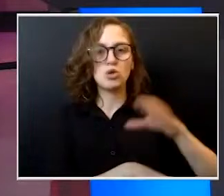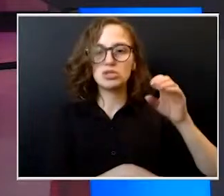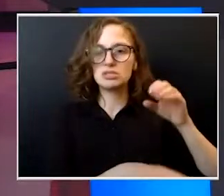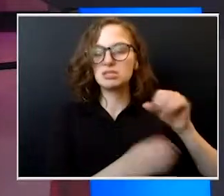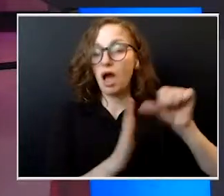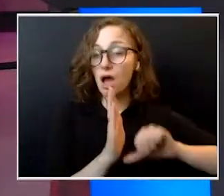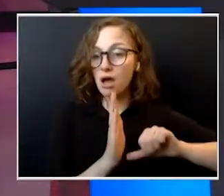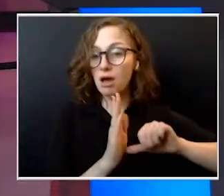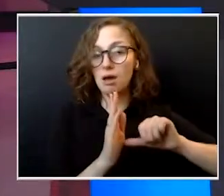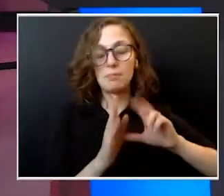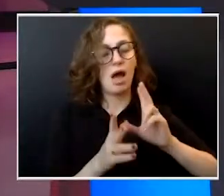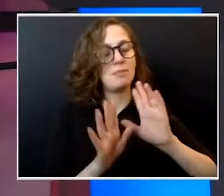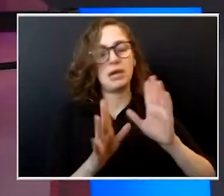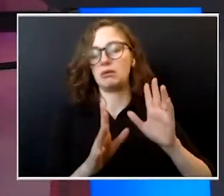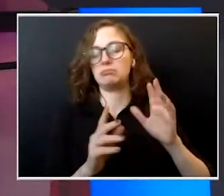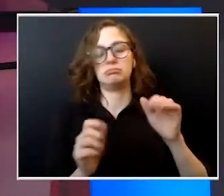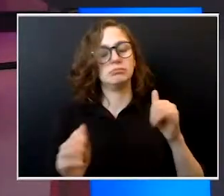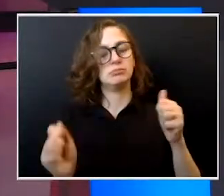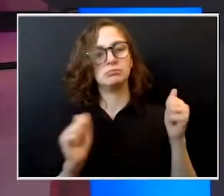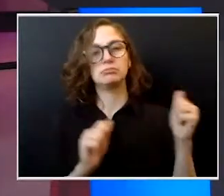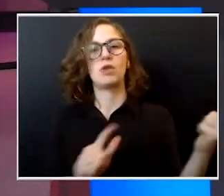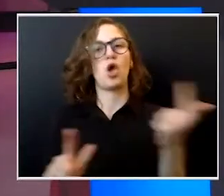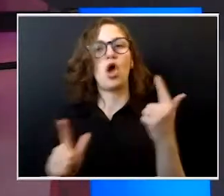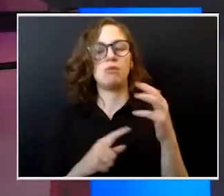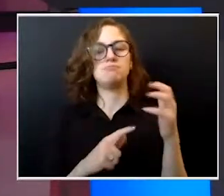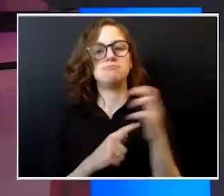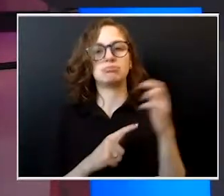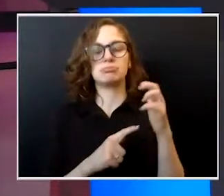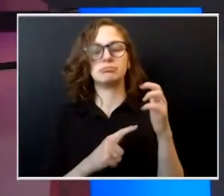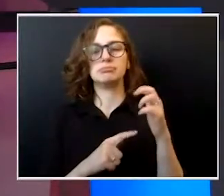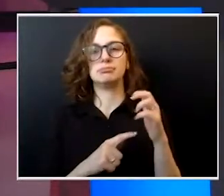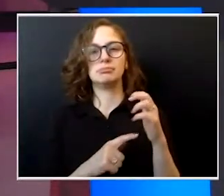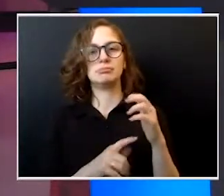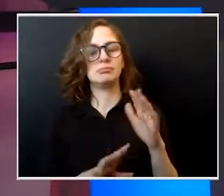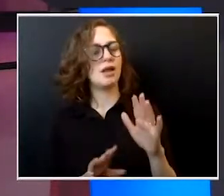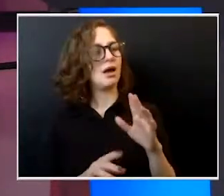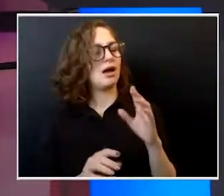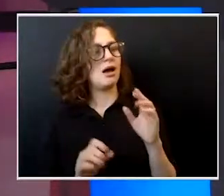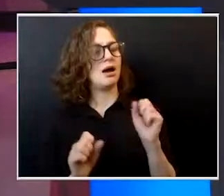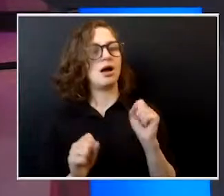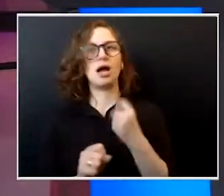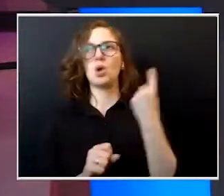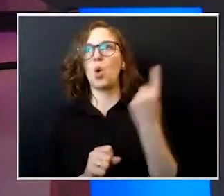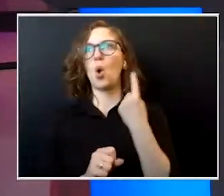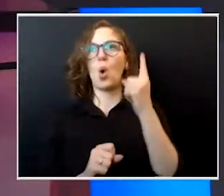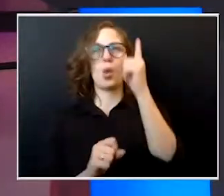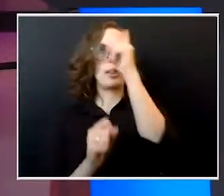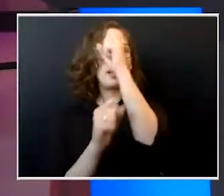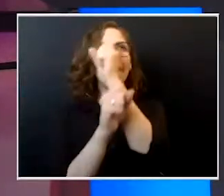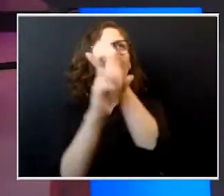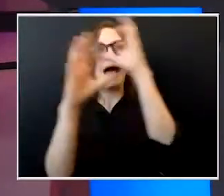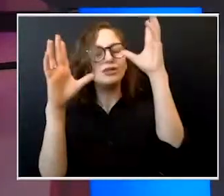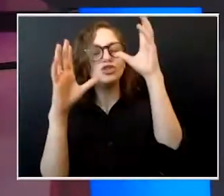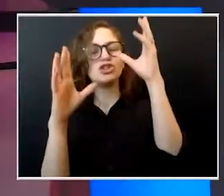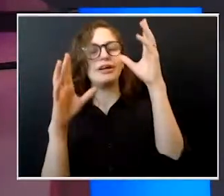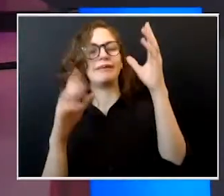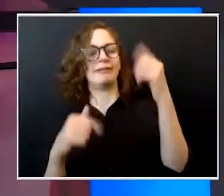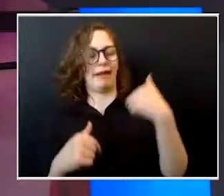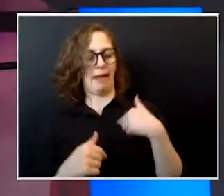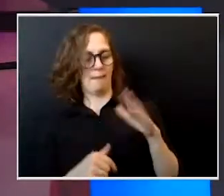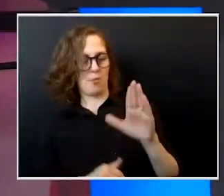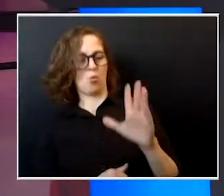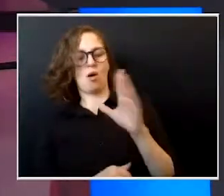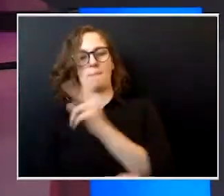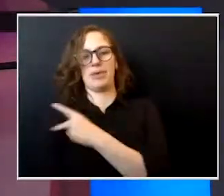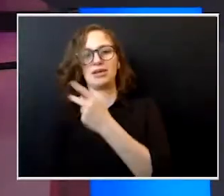be so reassuring. I can only imagine being a patient of yours and then being nervous and you being able to say,